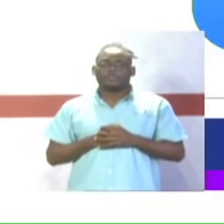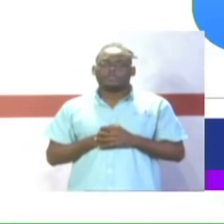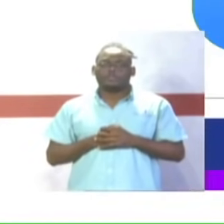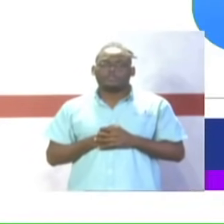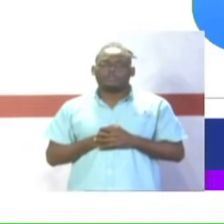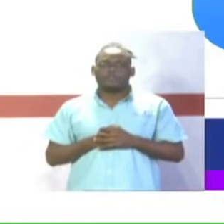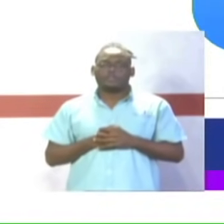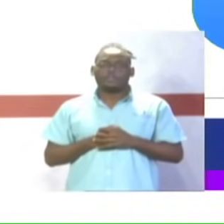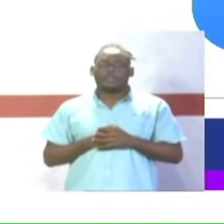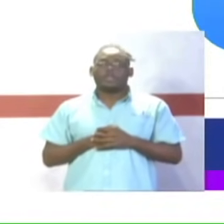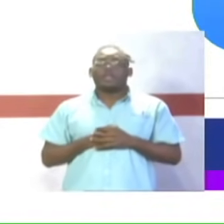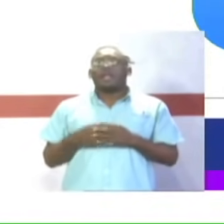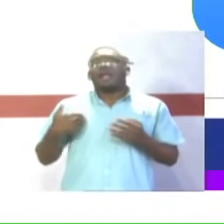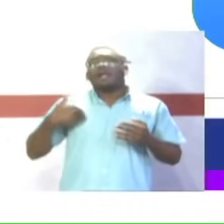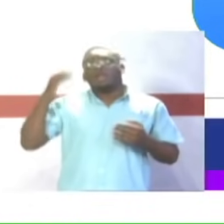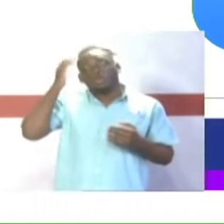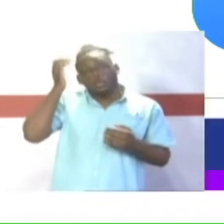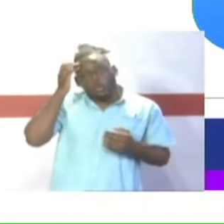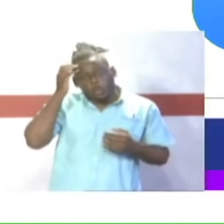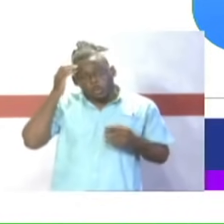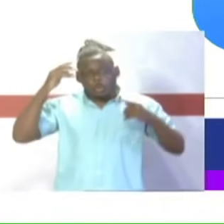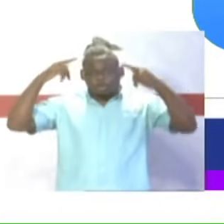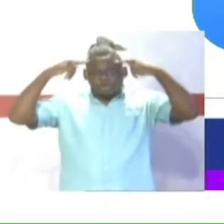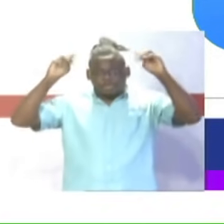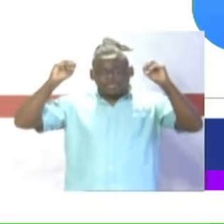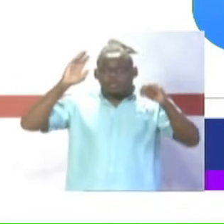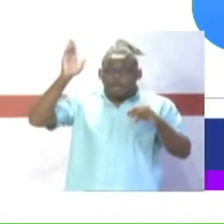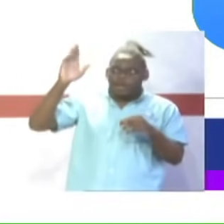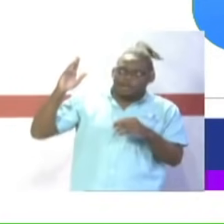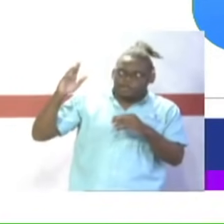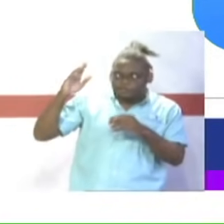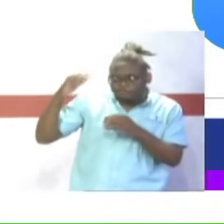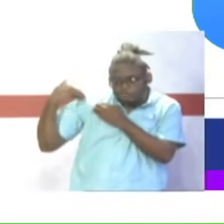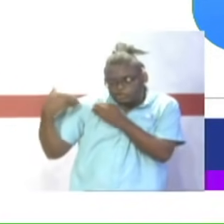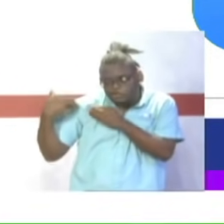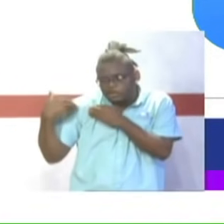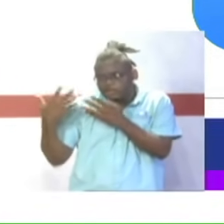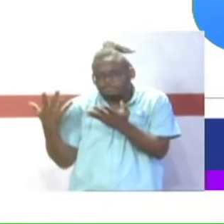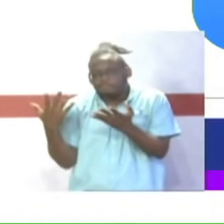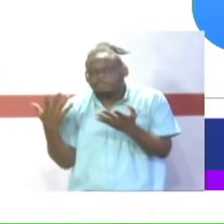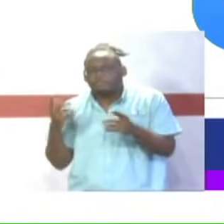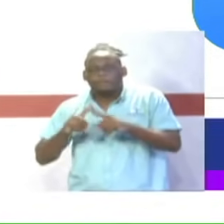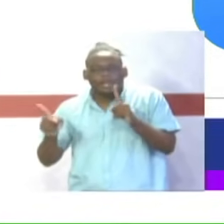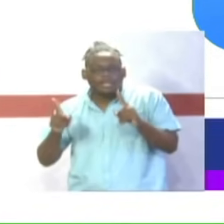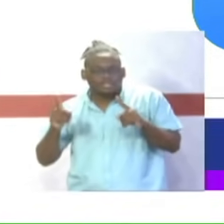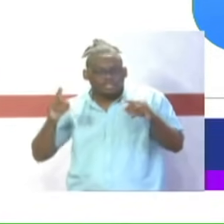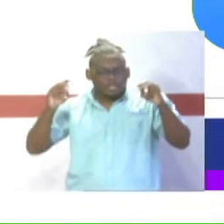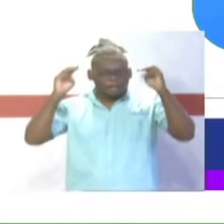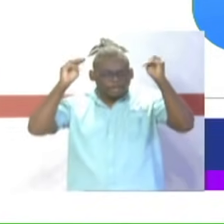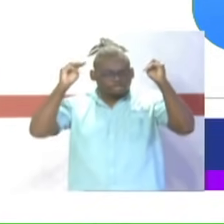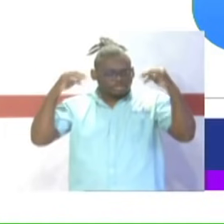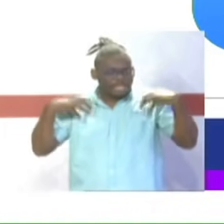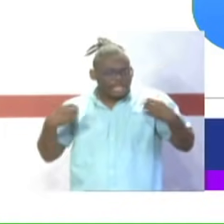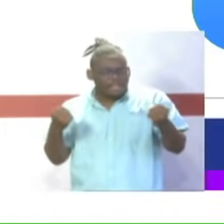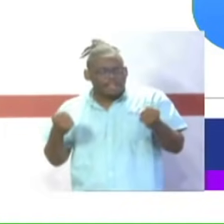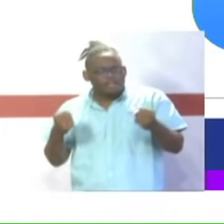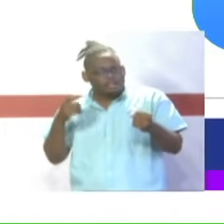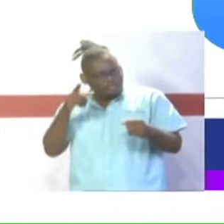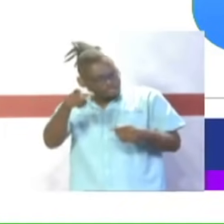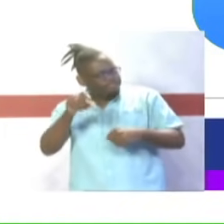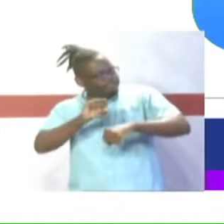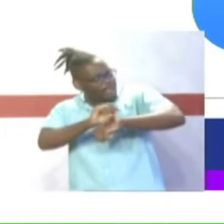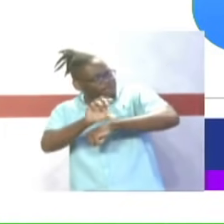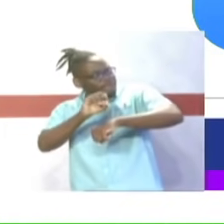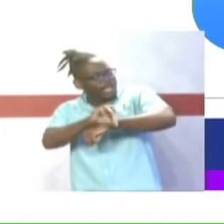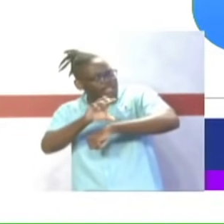is the one who decides on the rolling back of restrictions and so on, but the Ministry of Health advises or consults